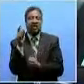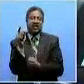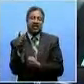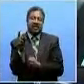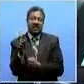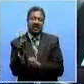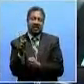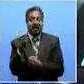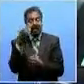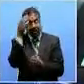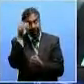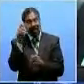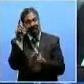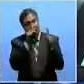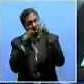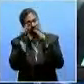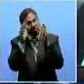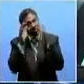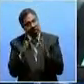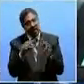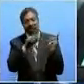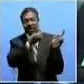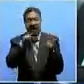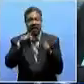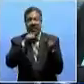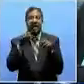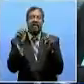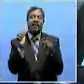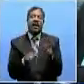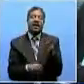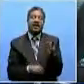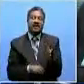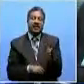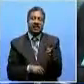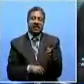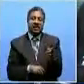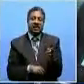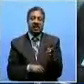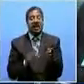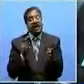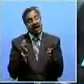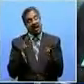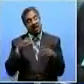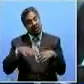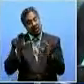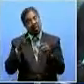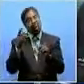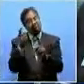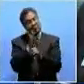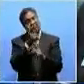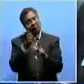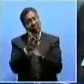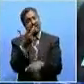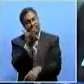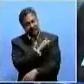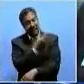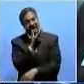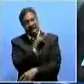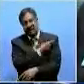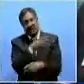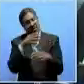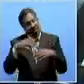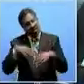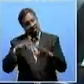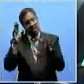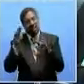ensuring timely sharing of data. In addition, we will continue rolling out our vaccination and certification